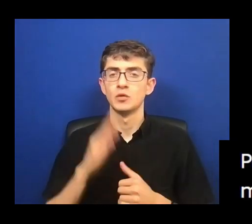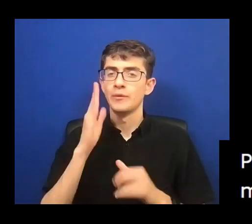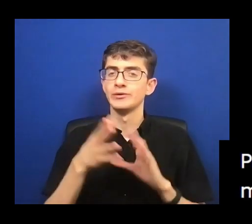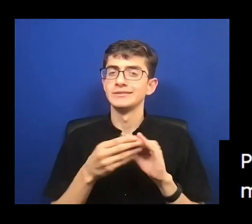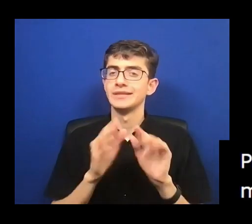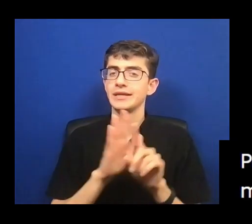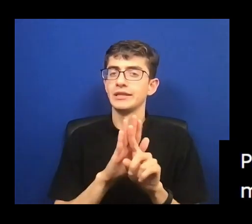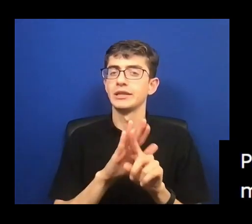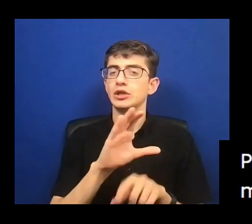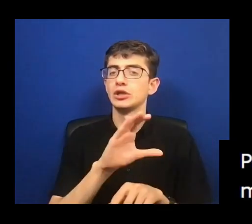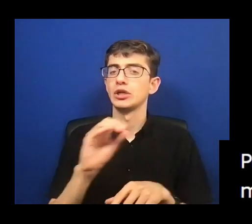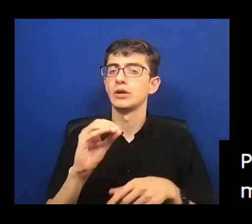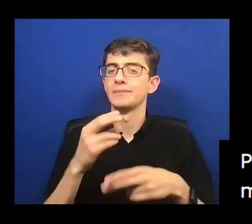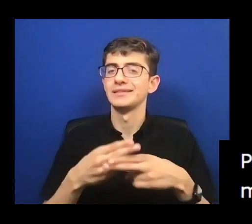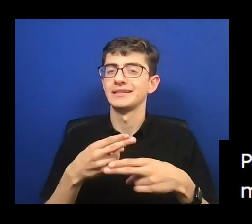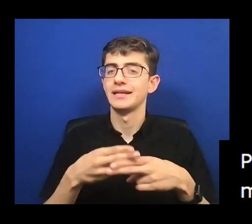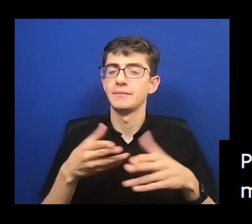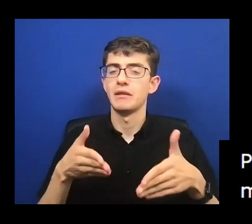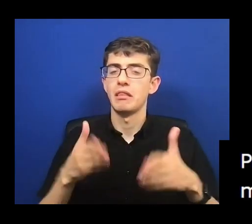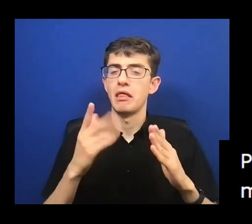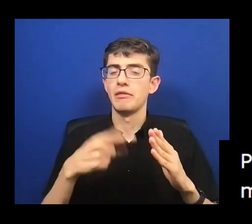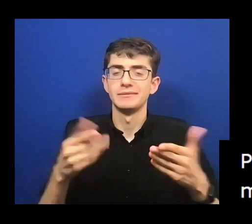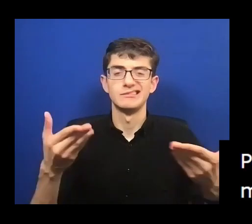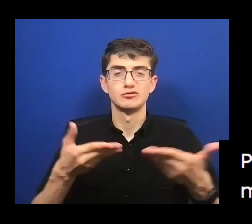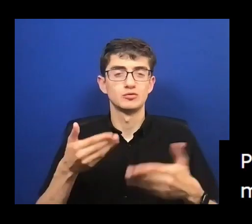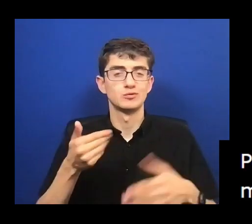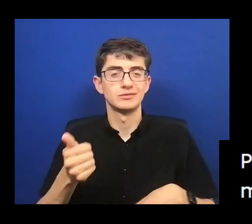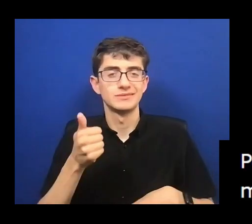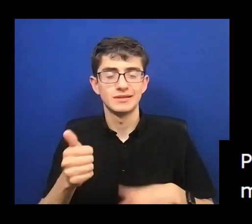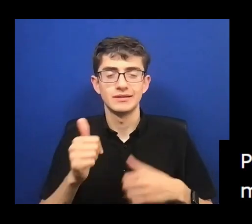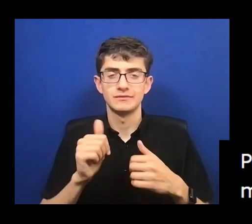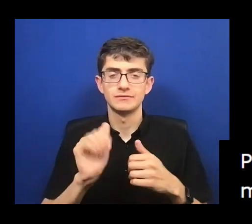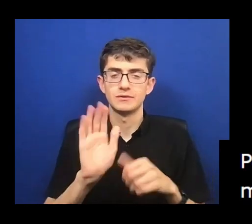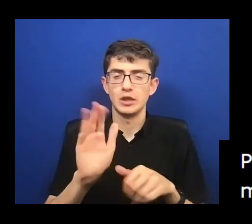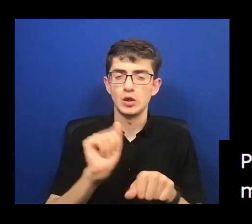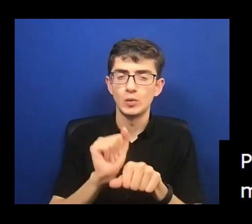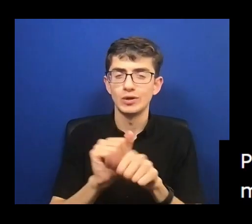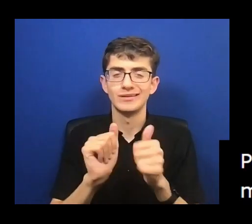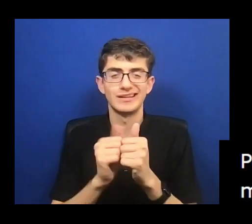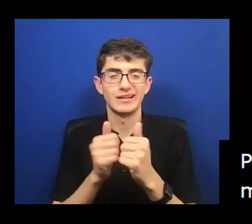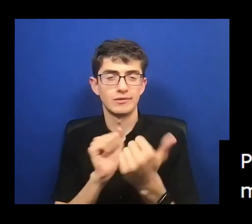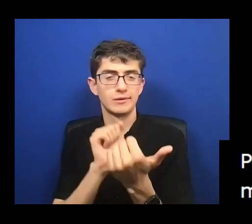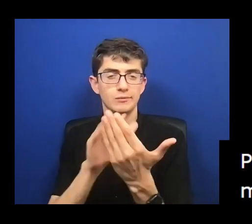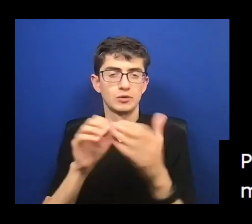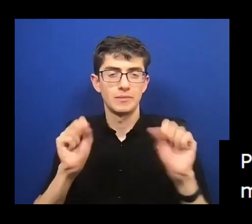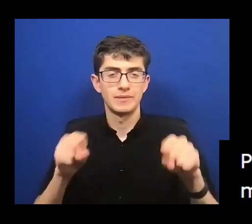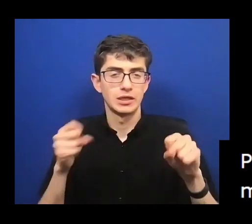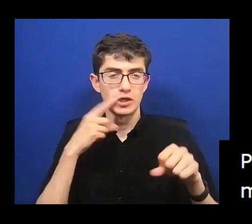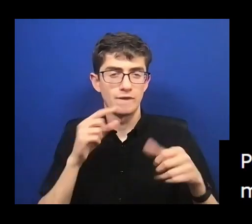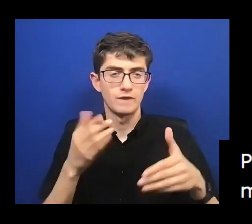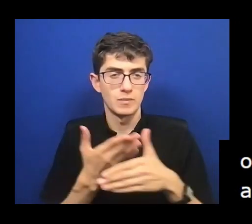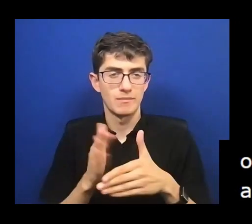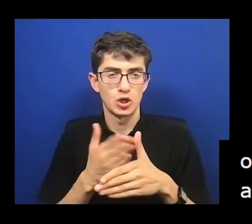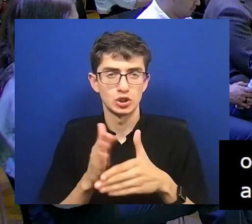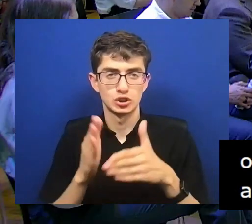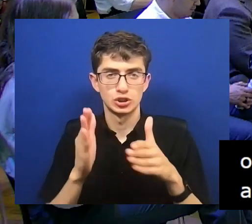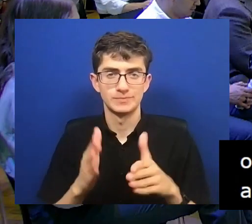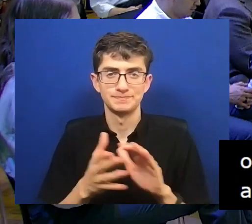to introduce themselves and the work that they do and how they approach the potential for partnerships. Let's start with